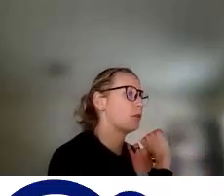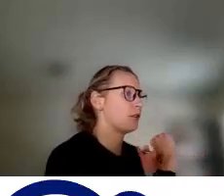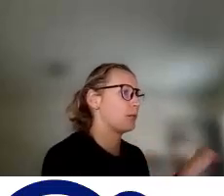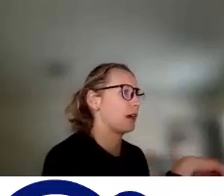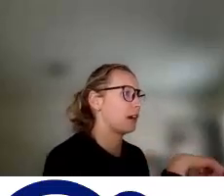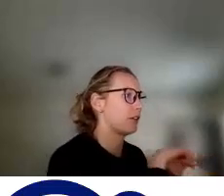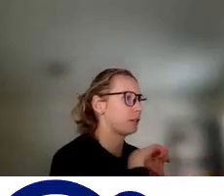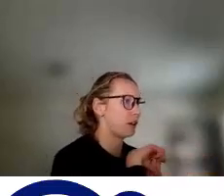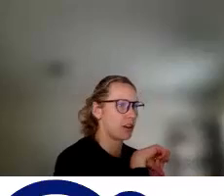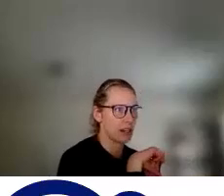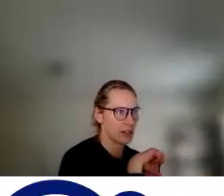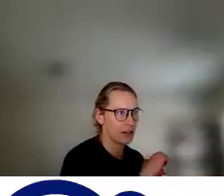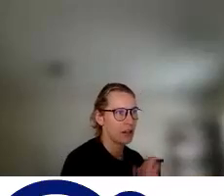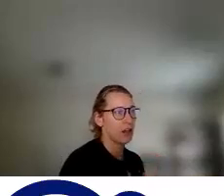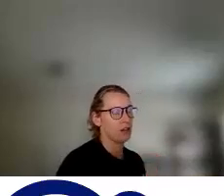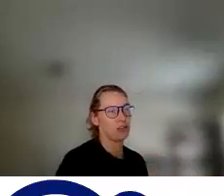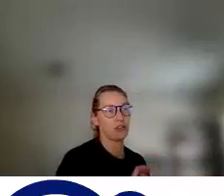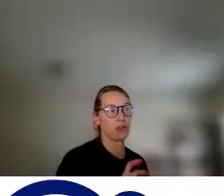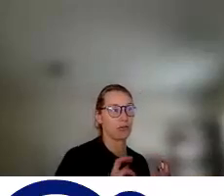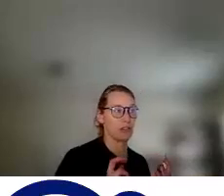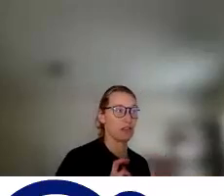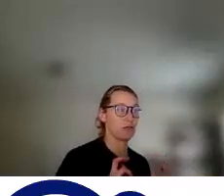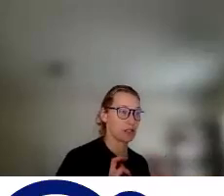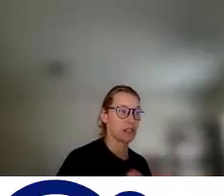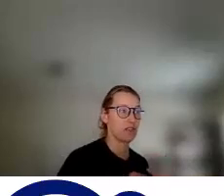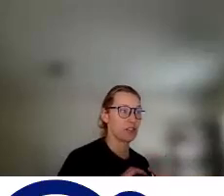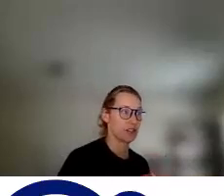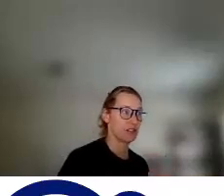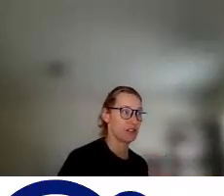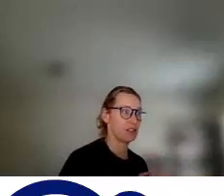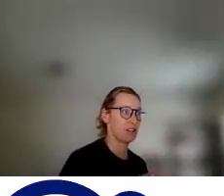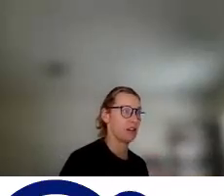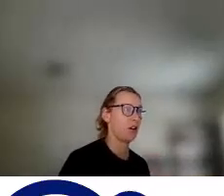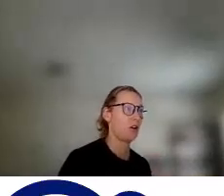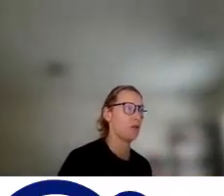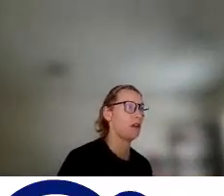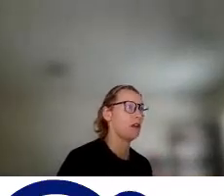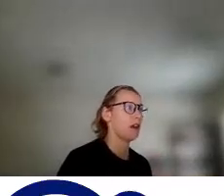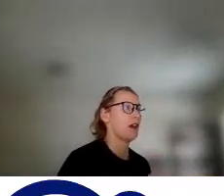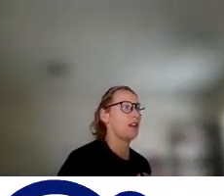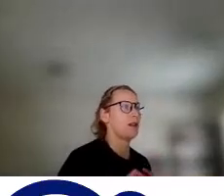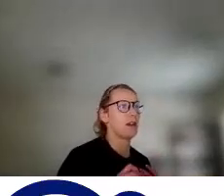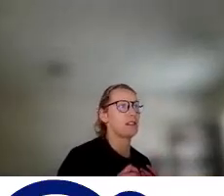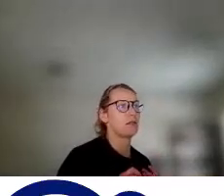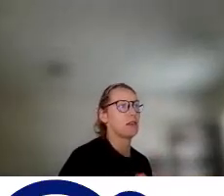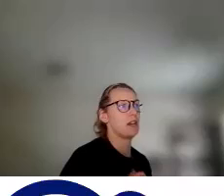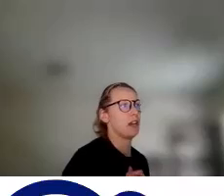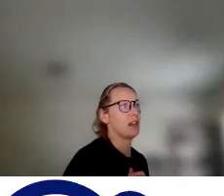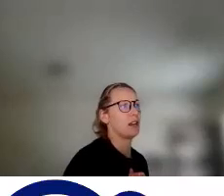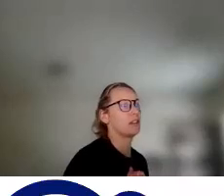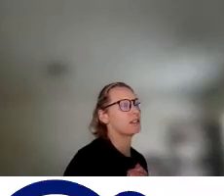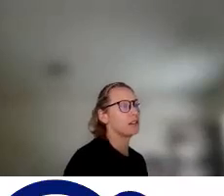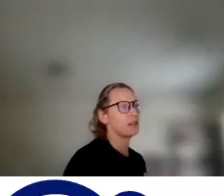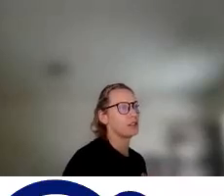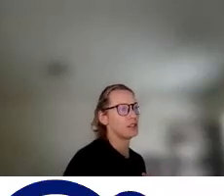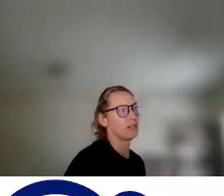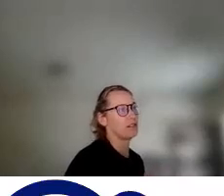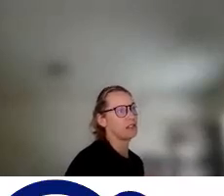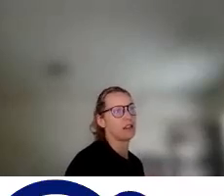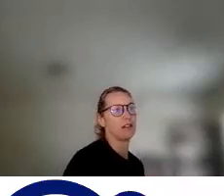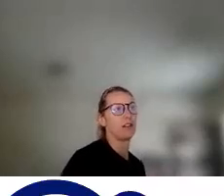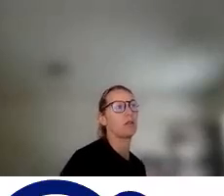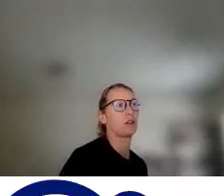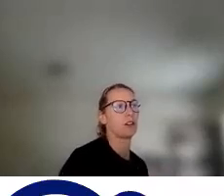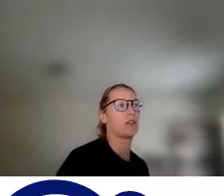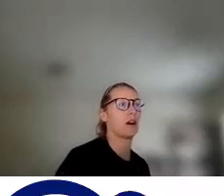at home with their parent or guardian and choose to receive services in the home. And they must meet a skilled